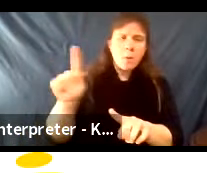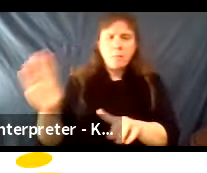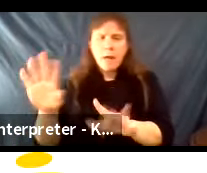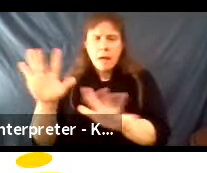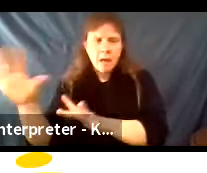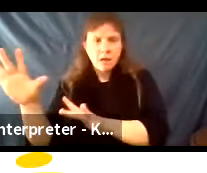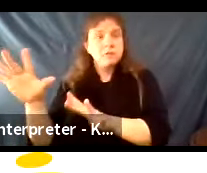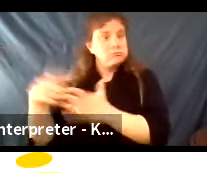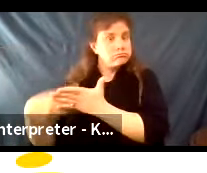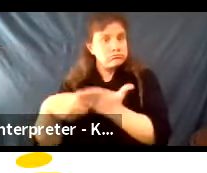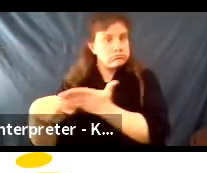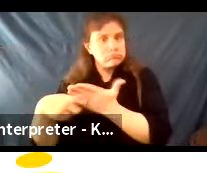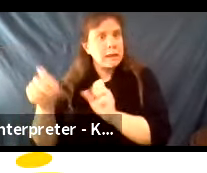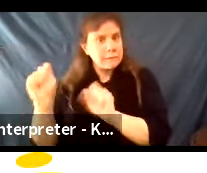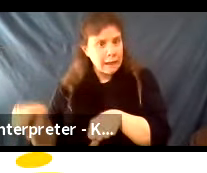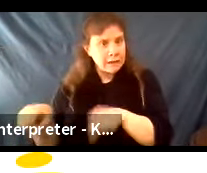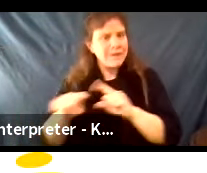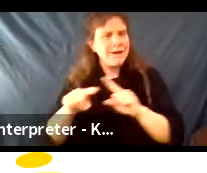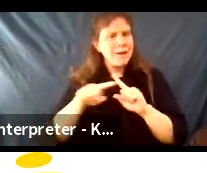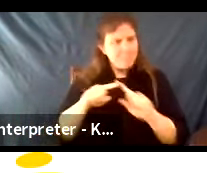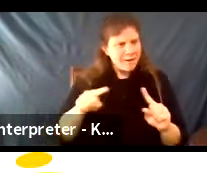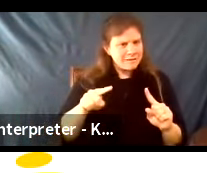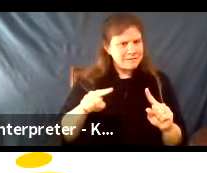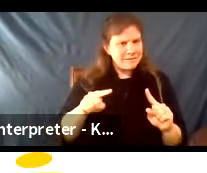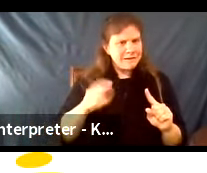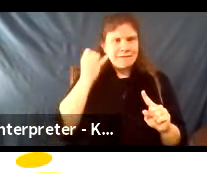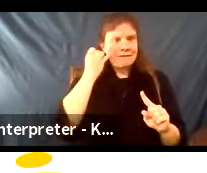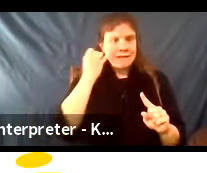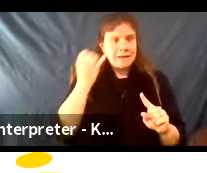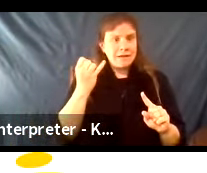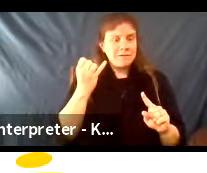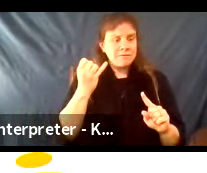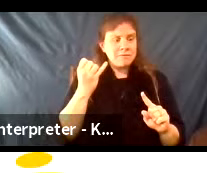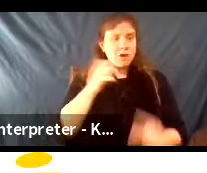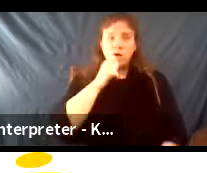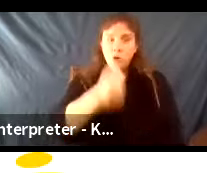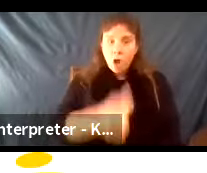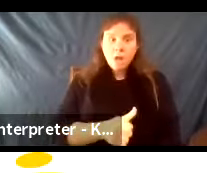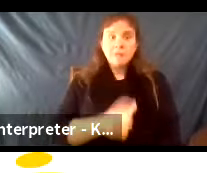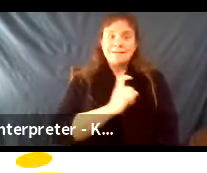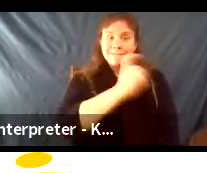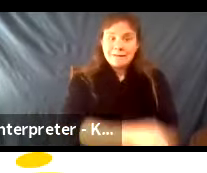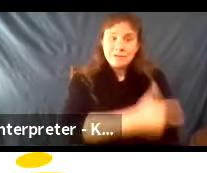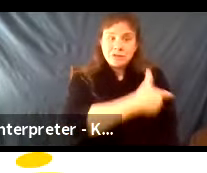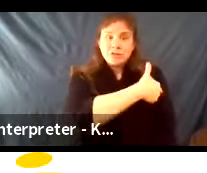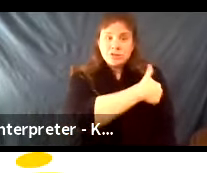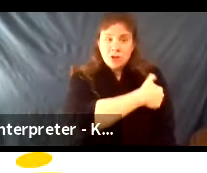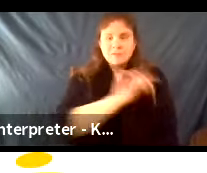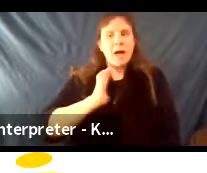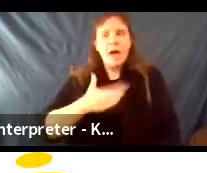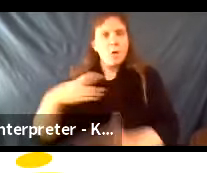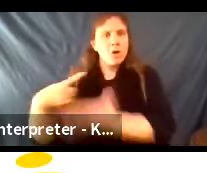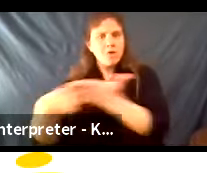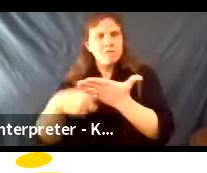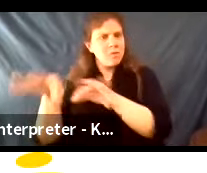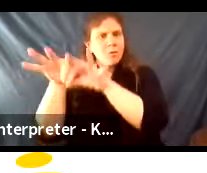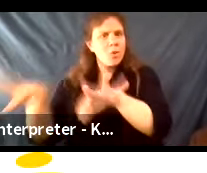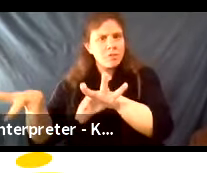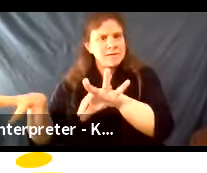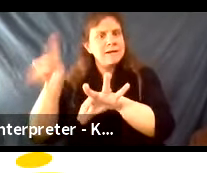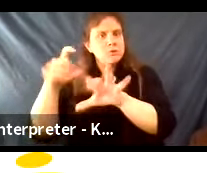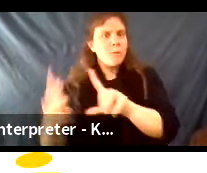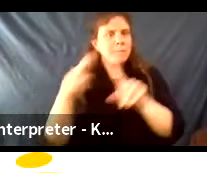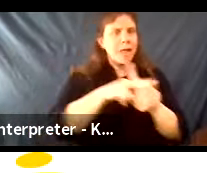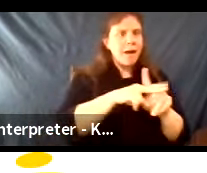makes sense, that those conversations are not going to be as impactful. I wanted to share one story because it's related to